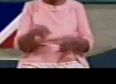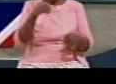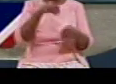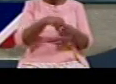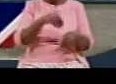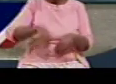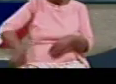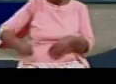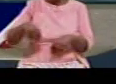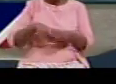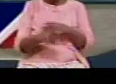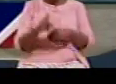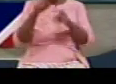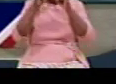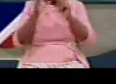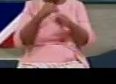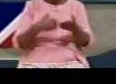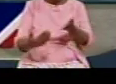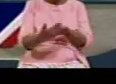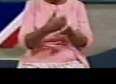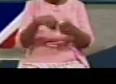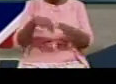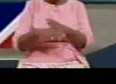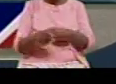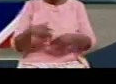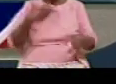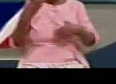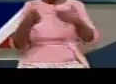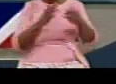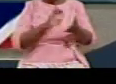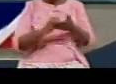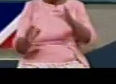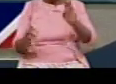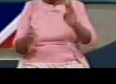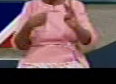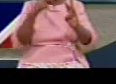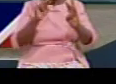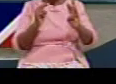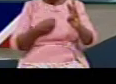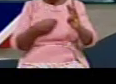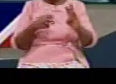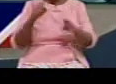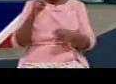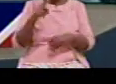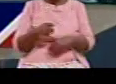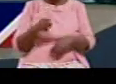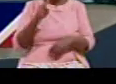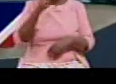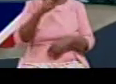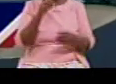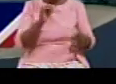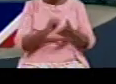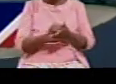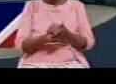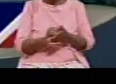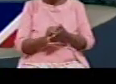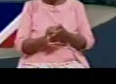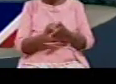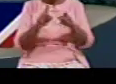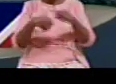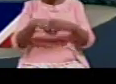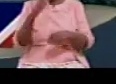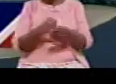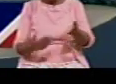in joy. And then in verse 6, it tells us, he that goeth forth and weepeth,